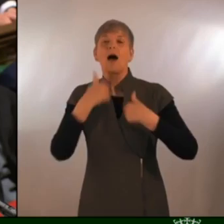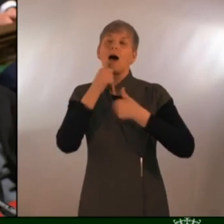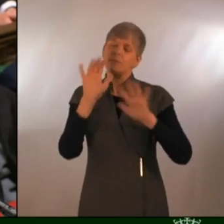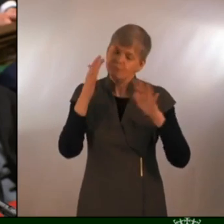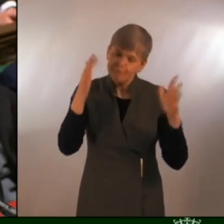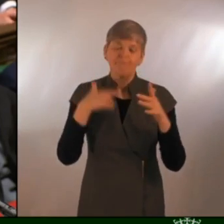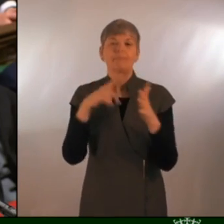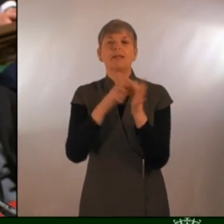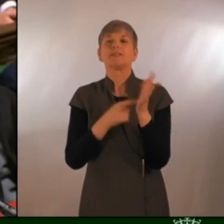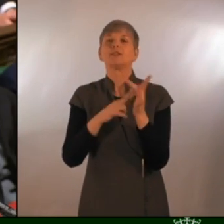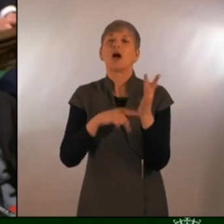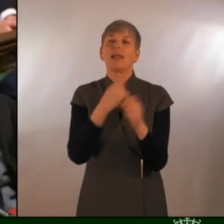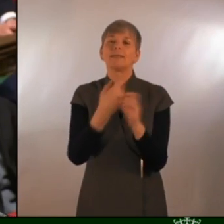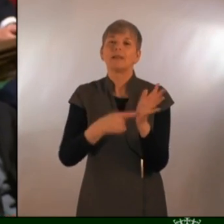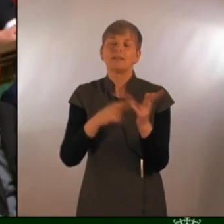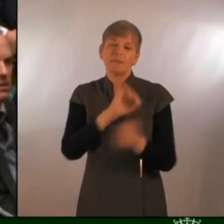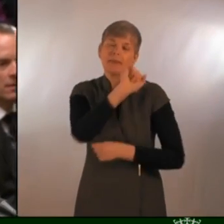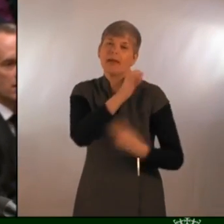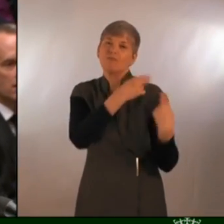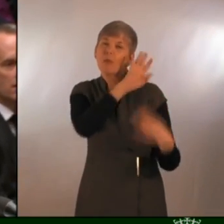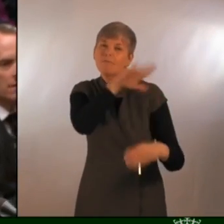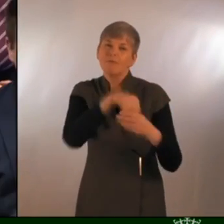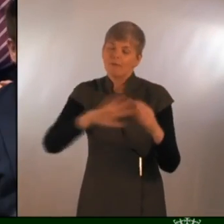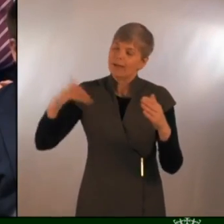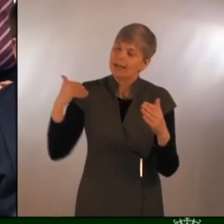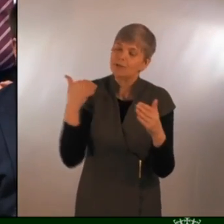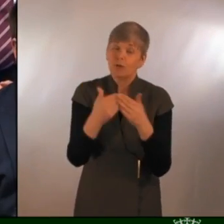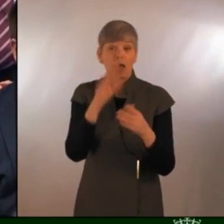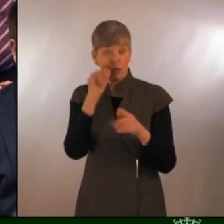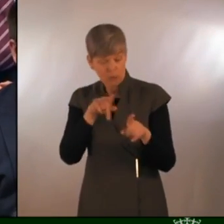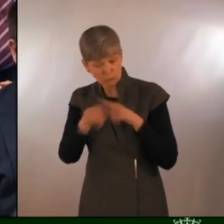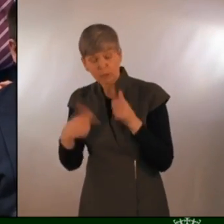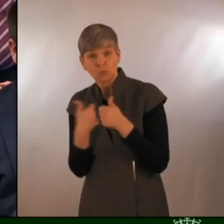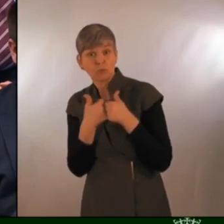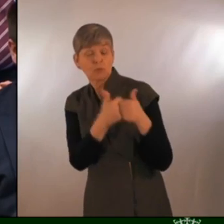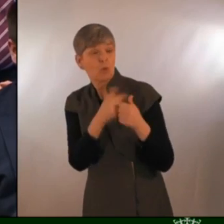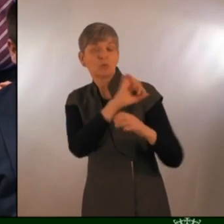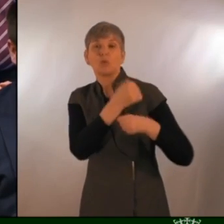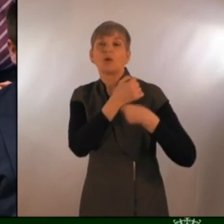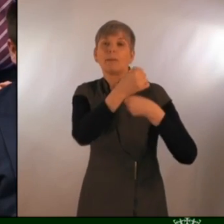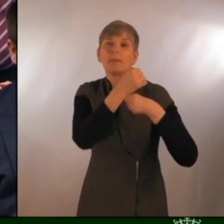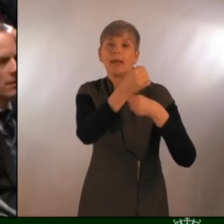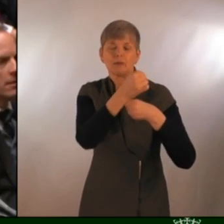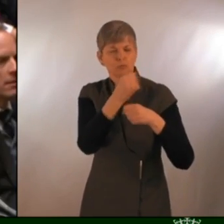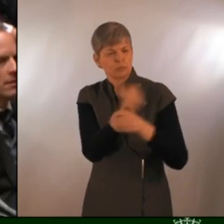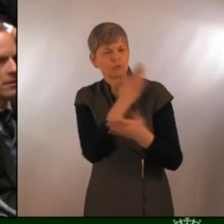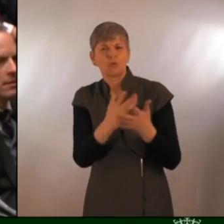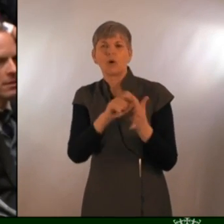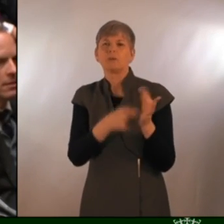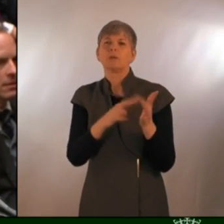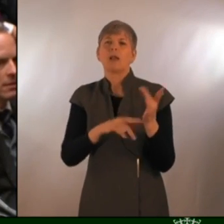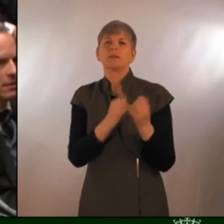heritage, and I will do what I can to support his campaign to prevent Darlington from being despoiled of that